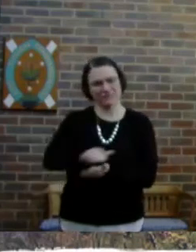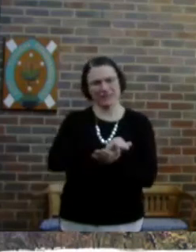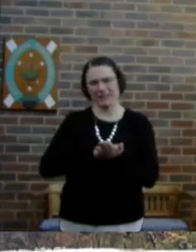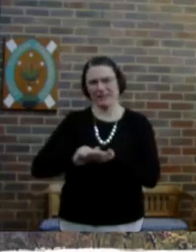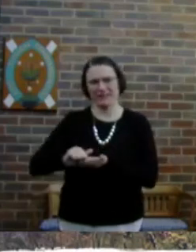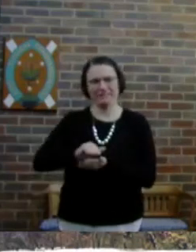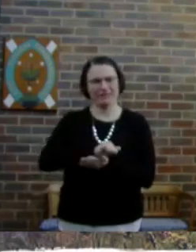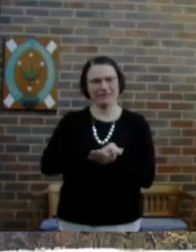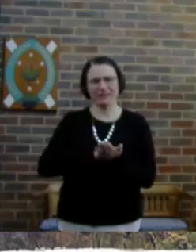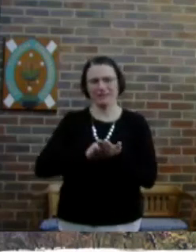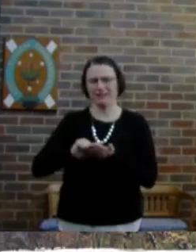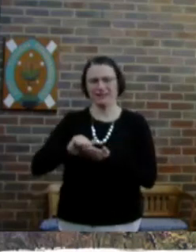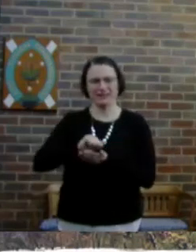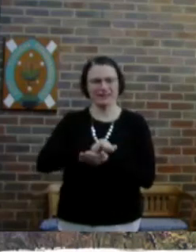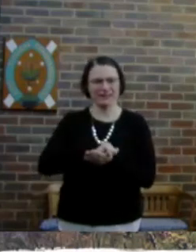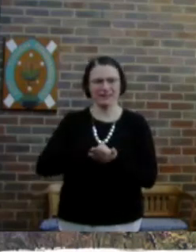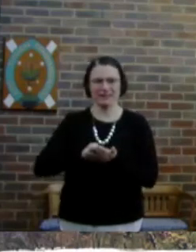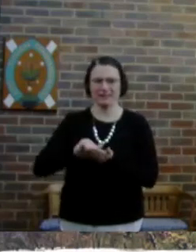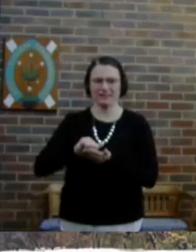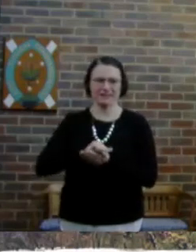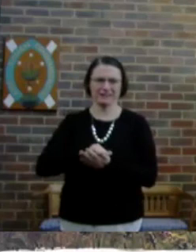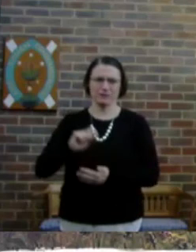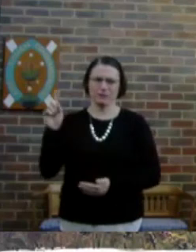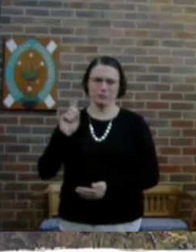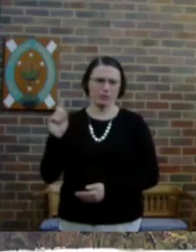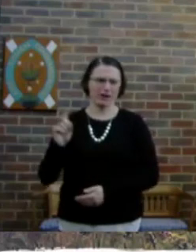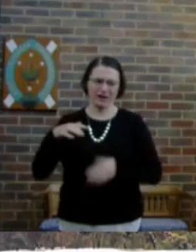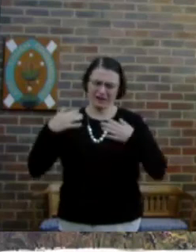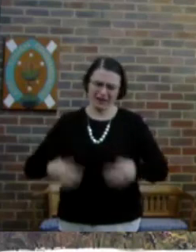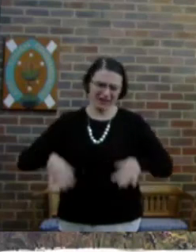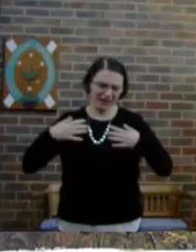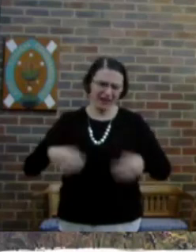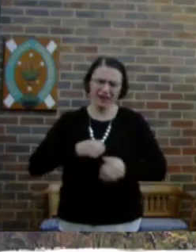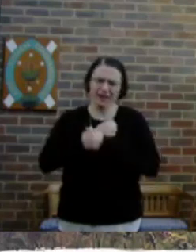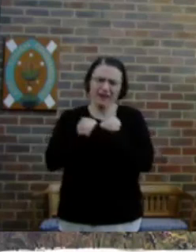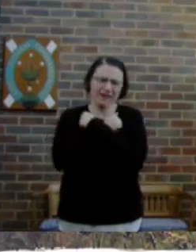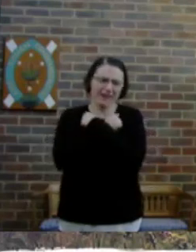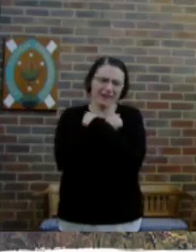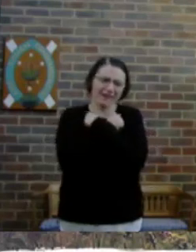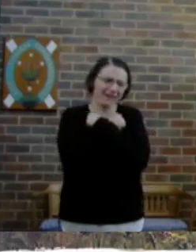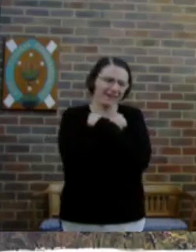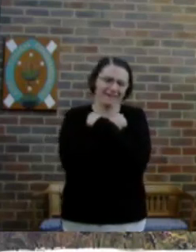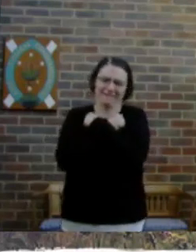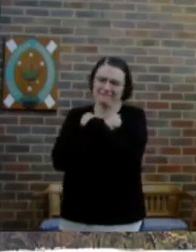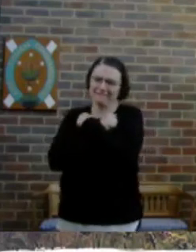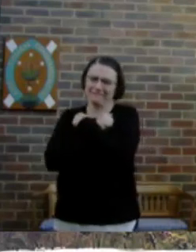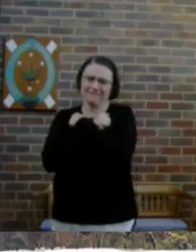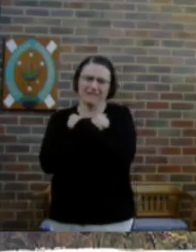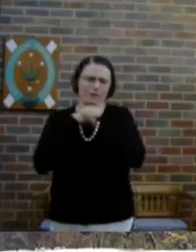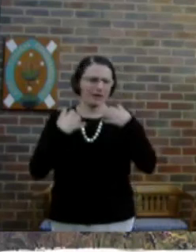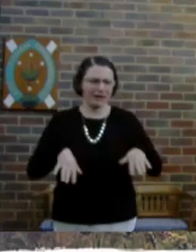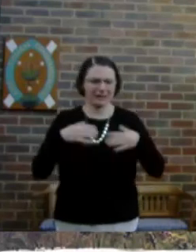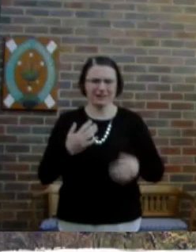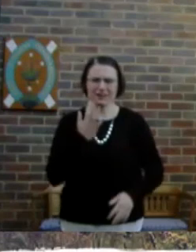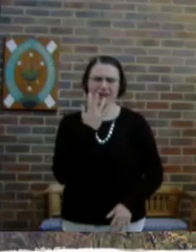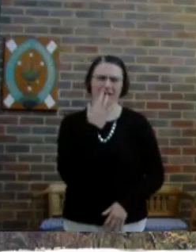forgiven Oh What a love What